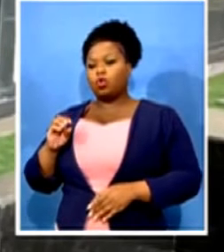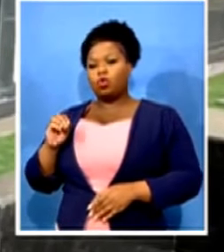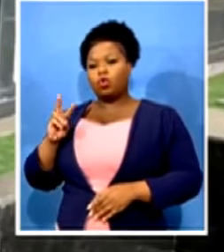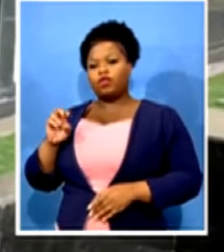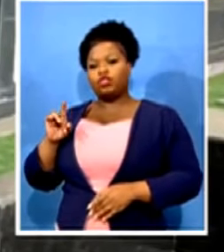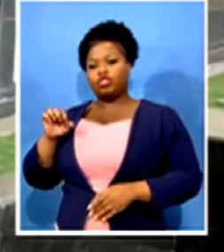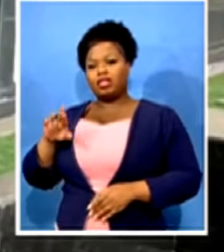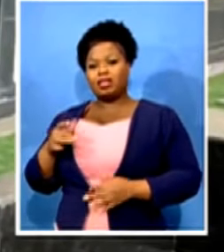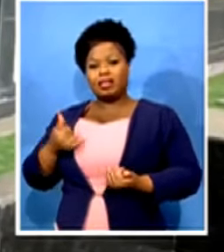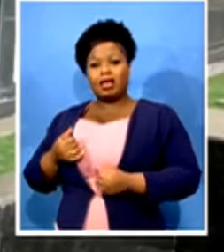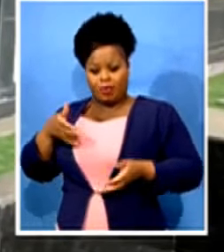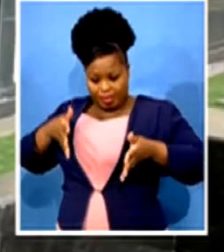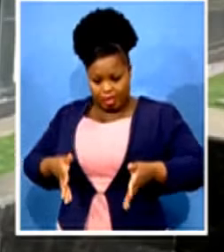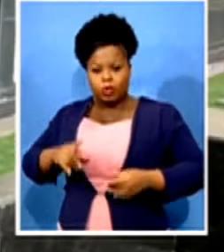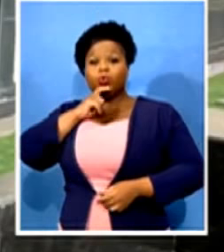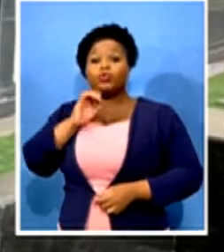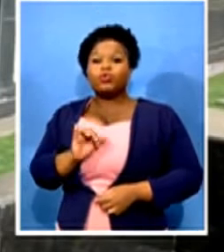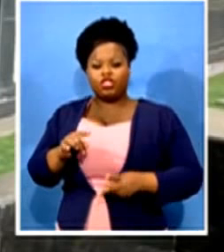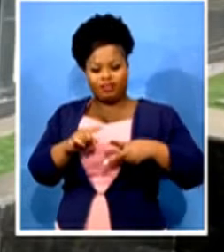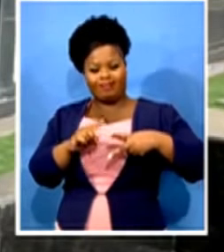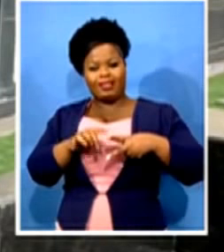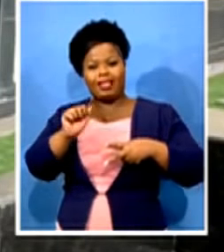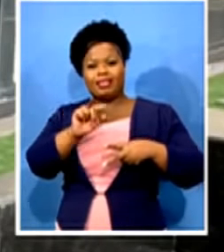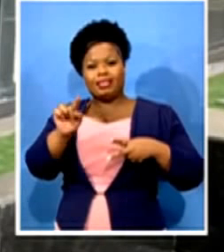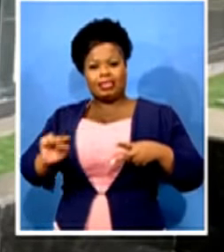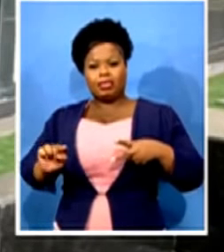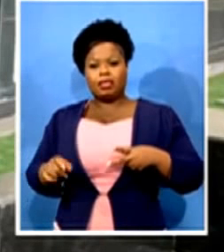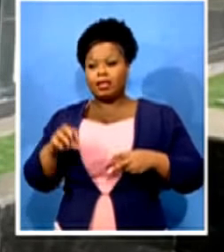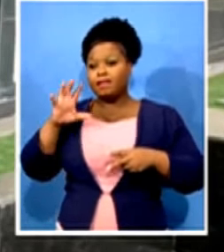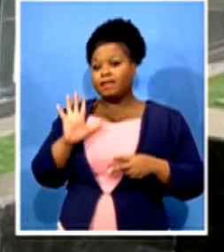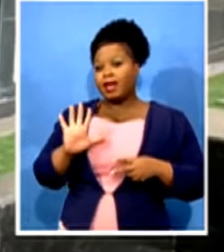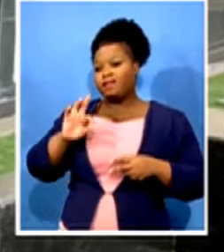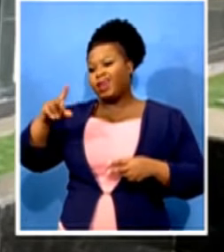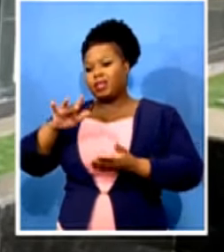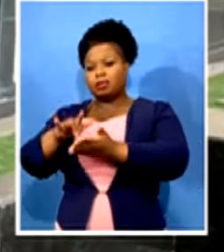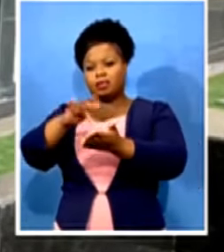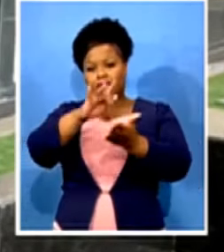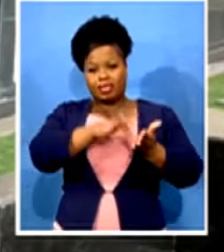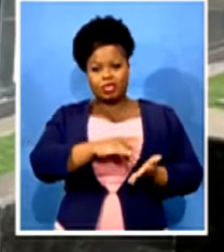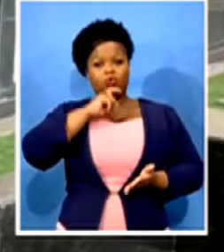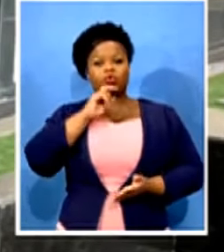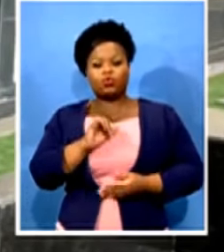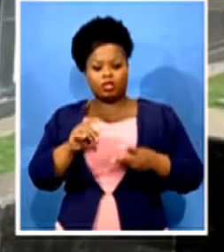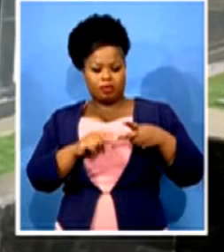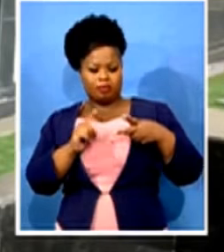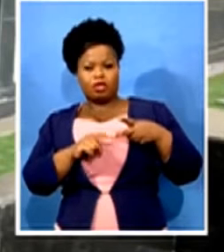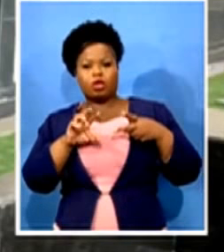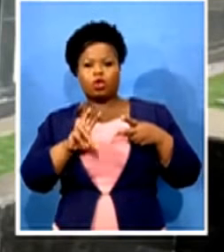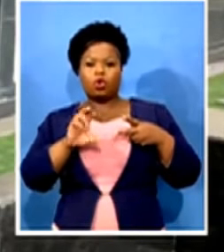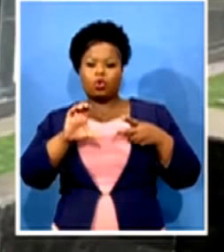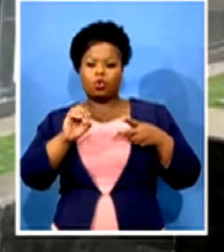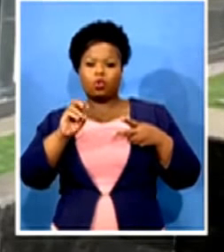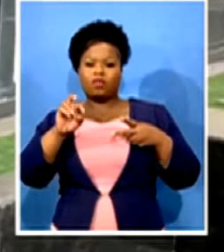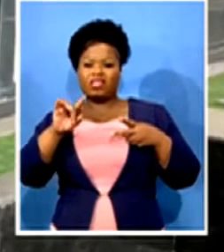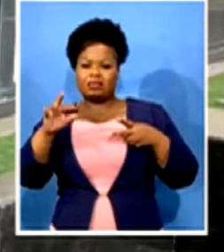other centres, 5 other centres here in Delhi itself, Covaxin is being given. And you're right, candidates don't have a choice because each centre is getting